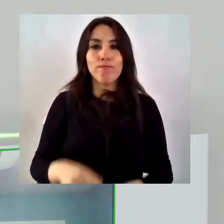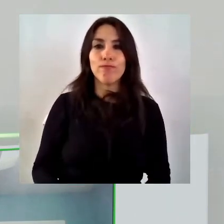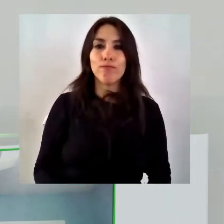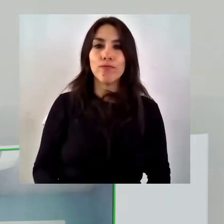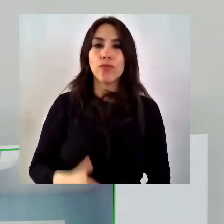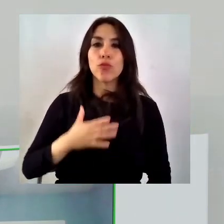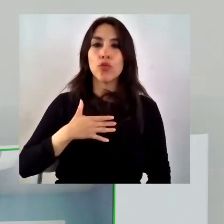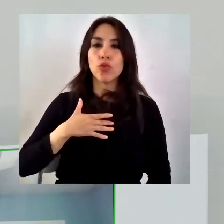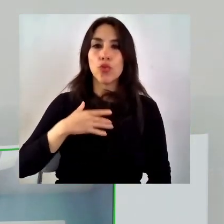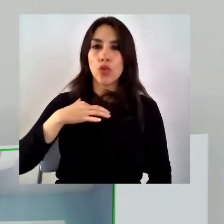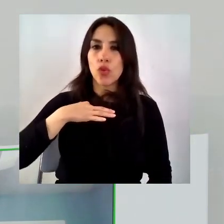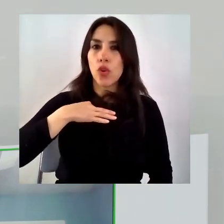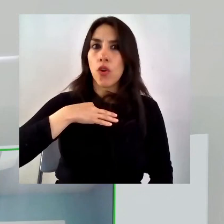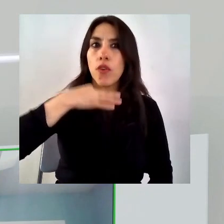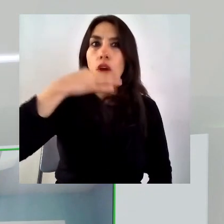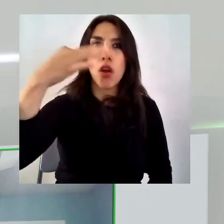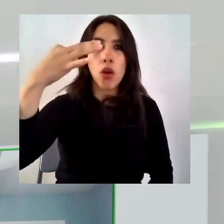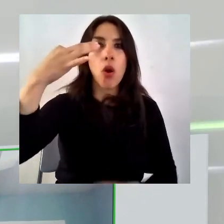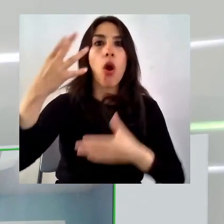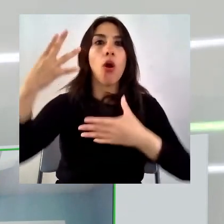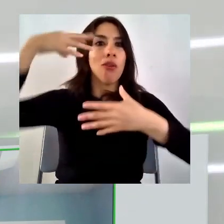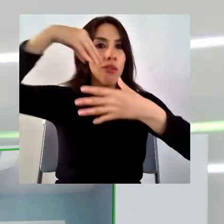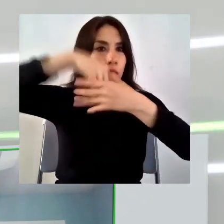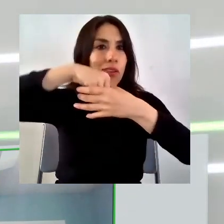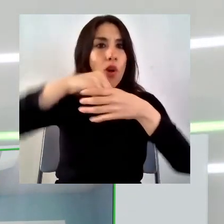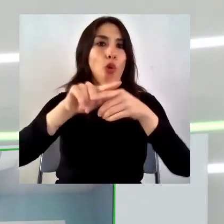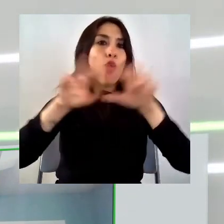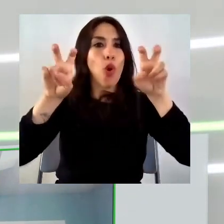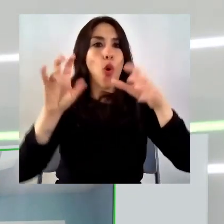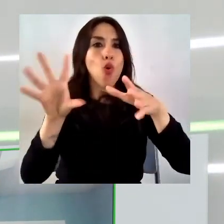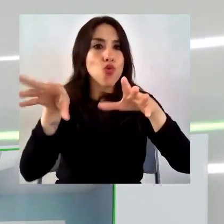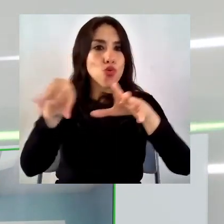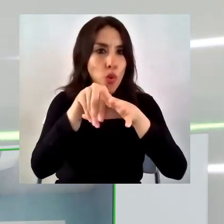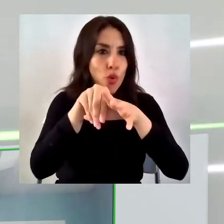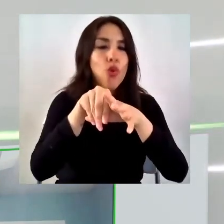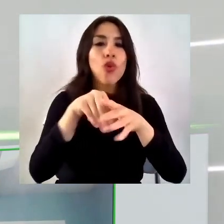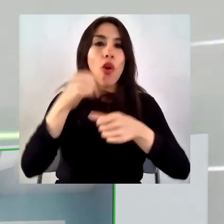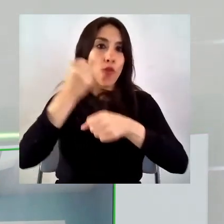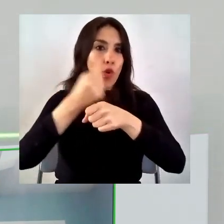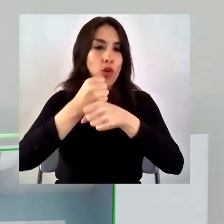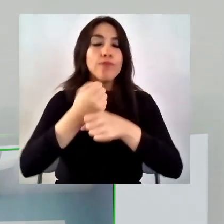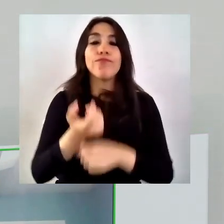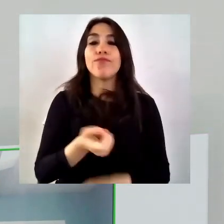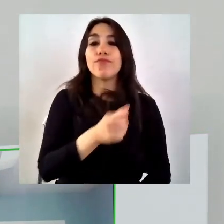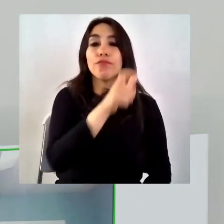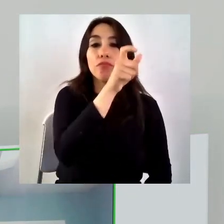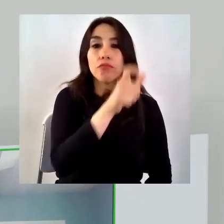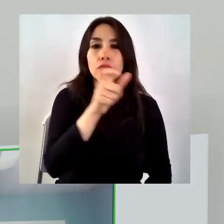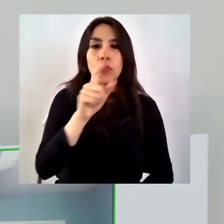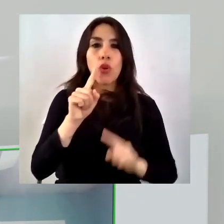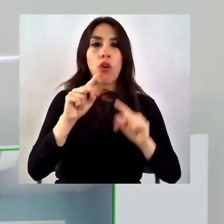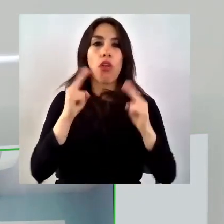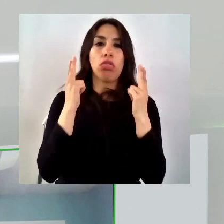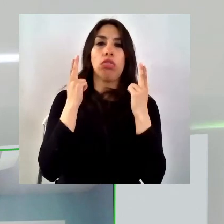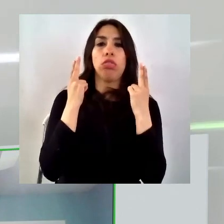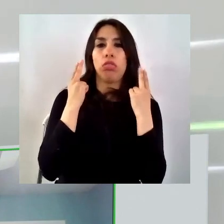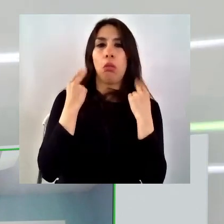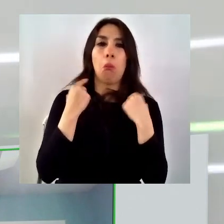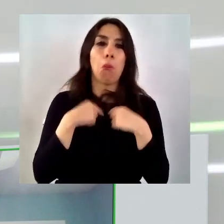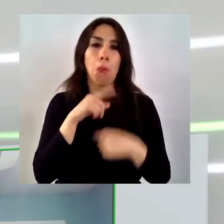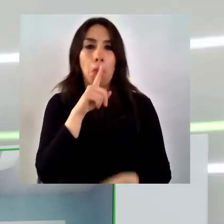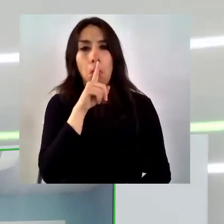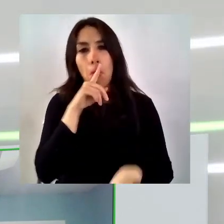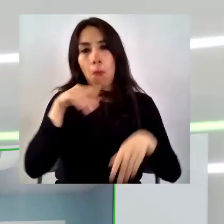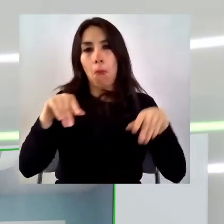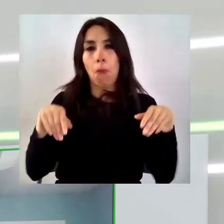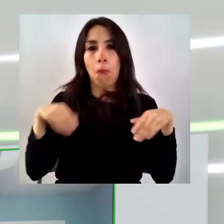hiding, right, a disability. So I was employed at Accenture for almost 5 years when I was diagnosed. I